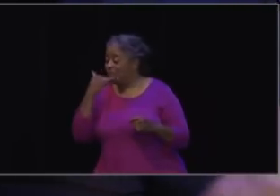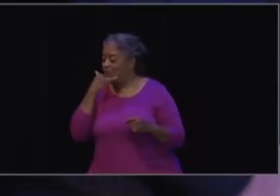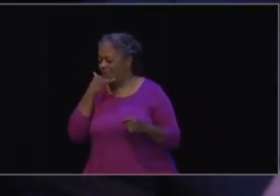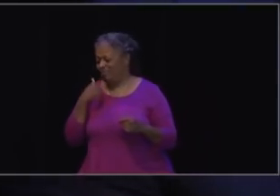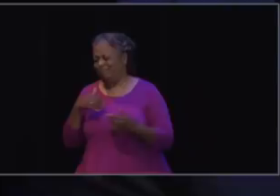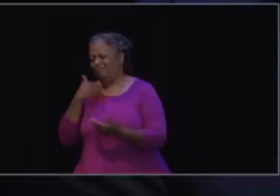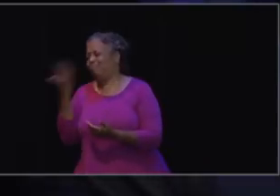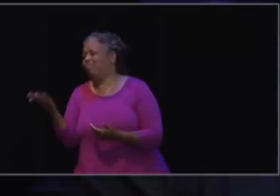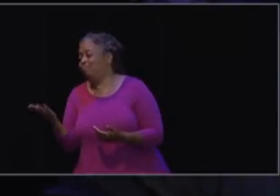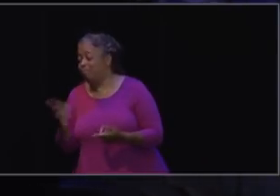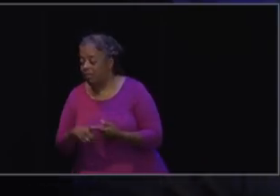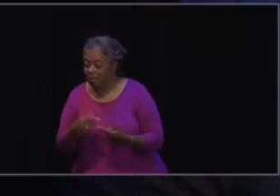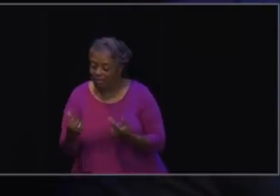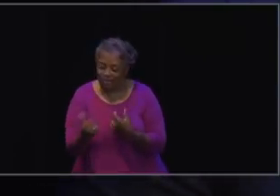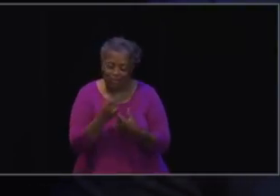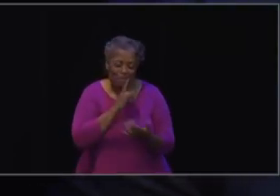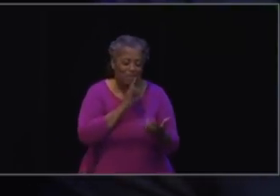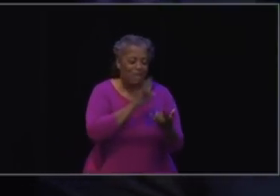our hearts.